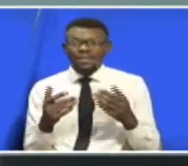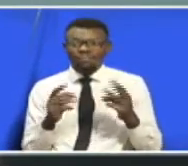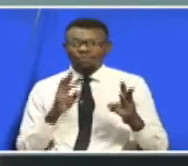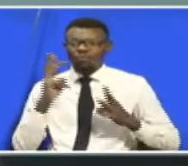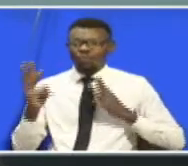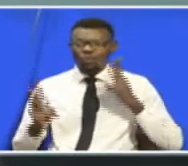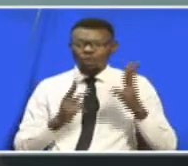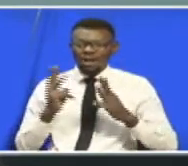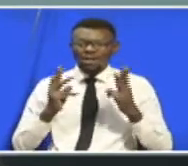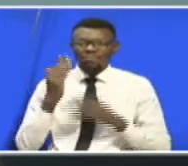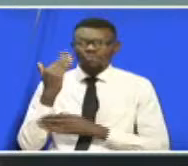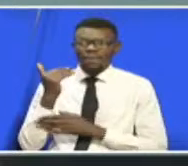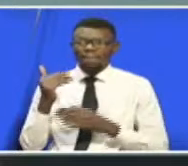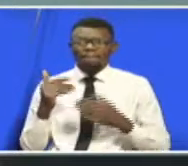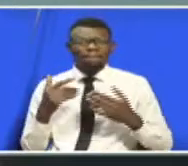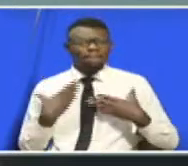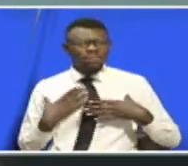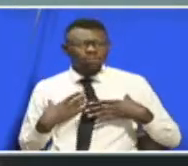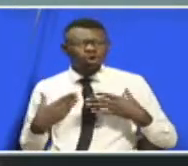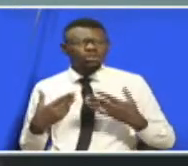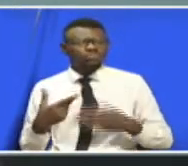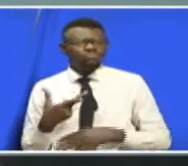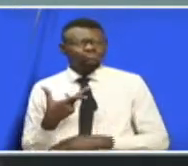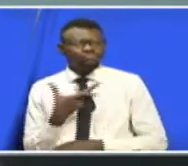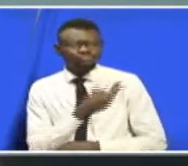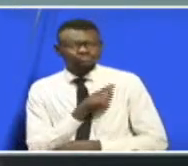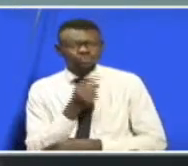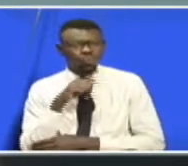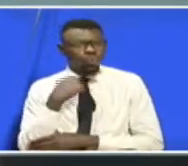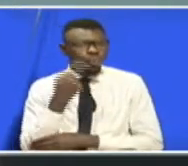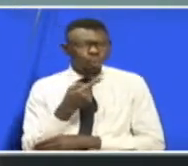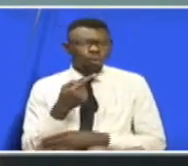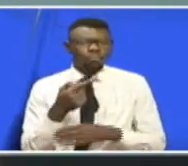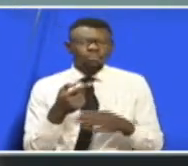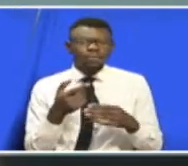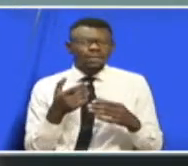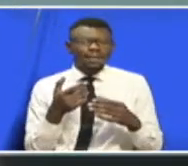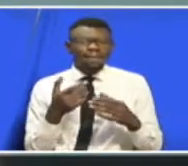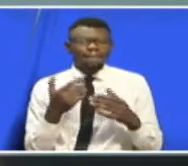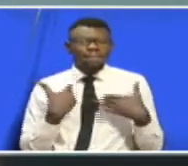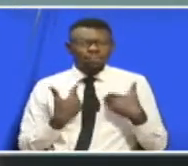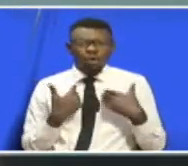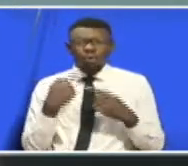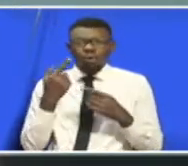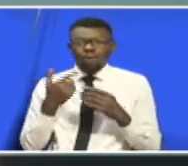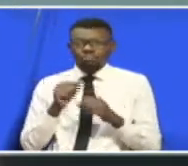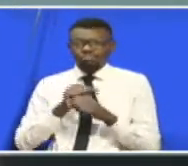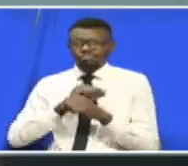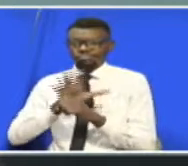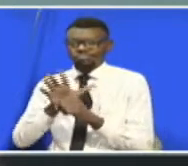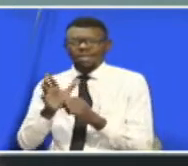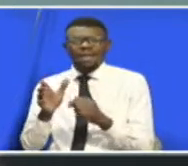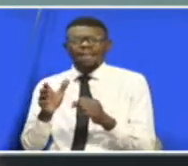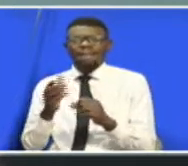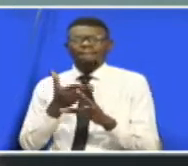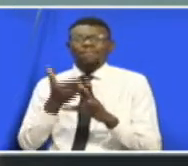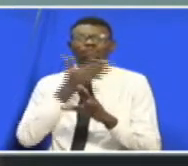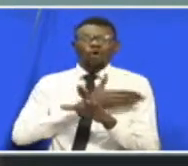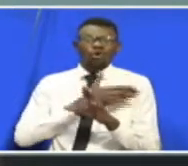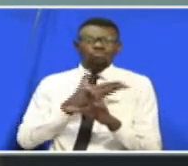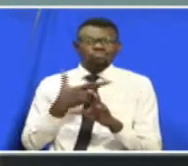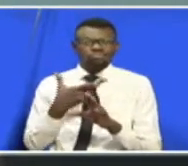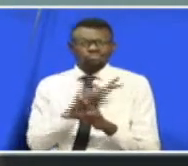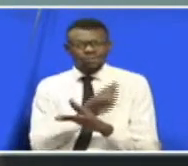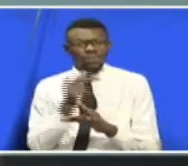us is who are being infected. Are they those who are already been vaccinated, or are they those who have not been infected, but vaccinated